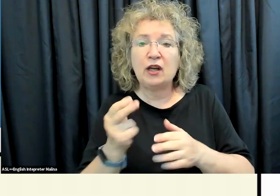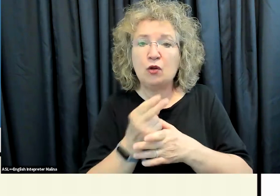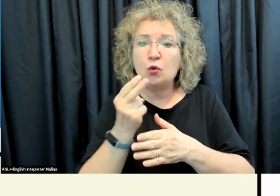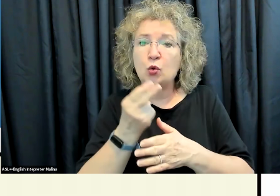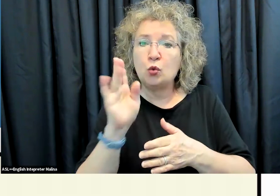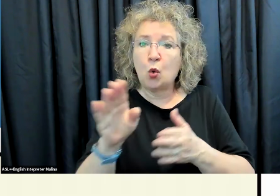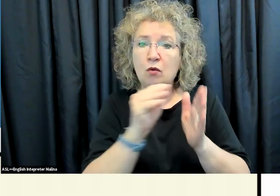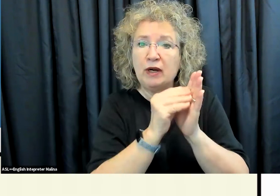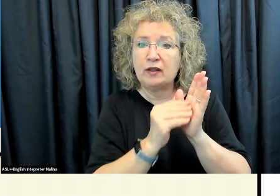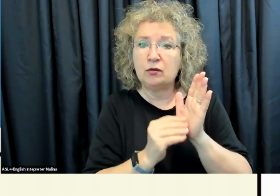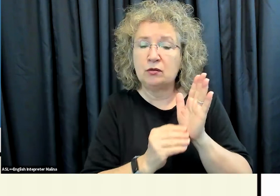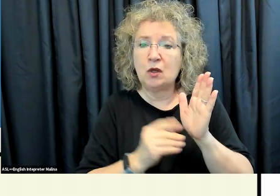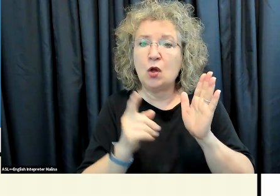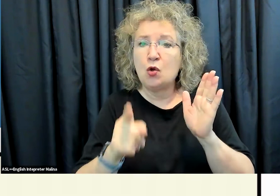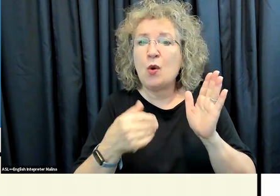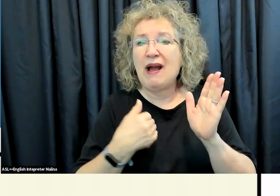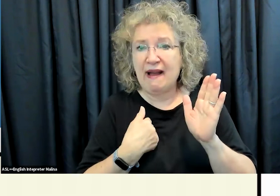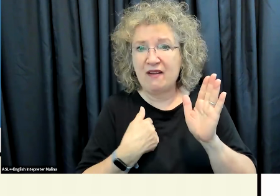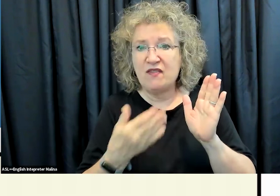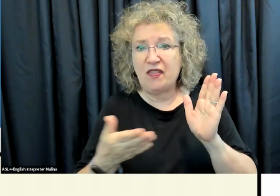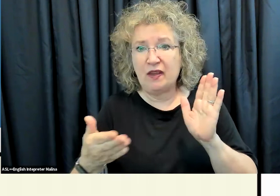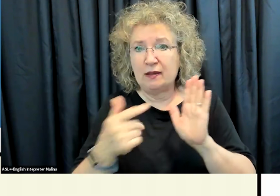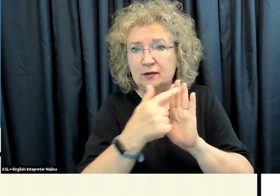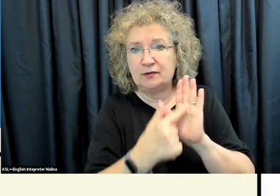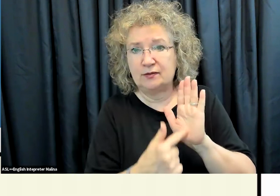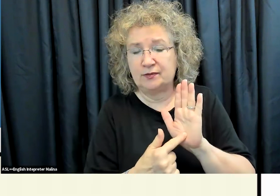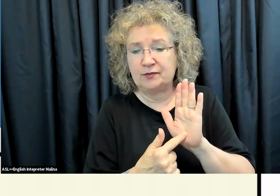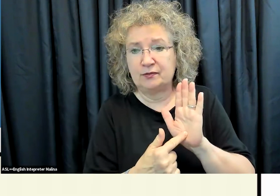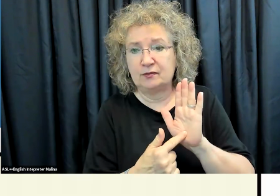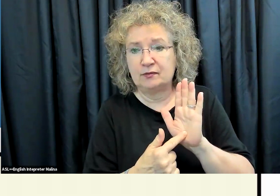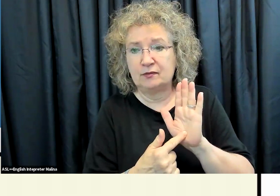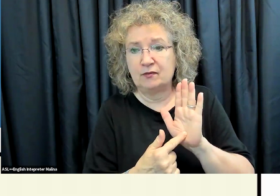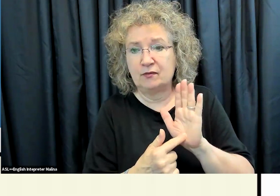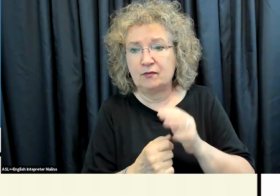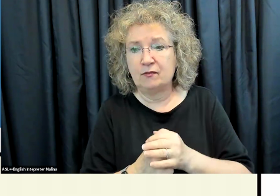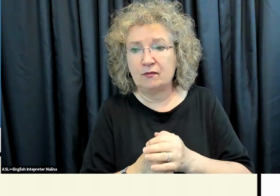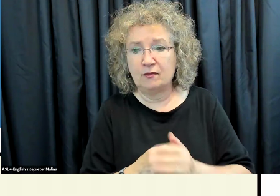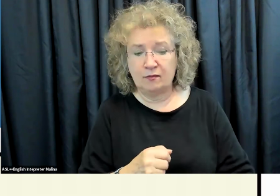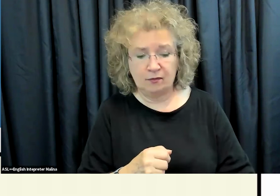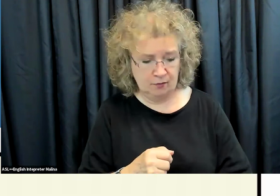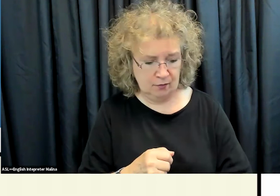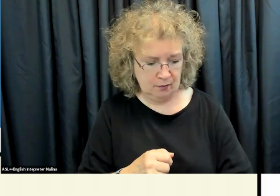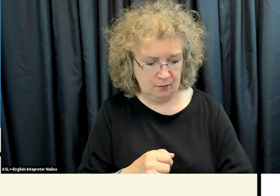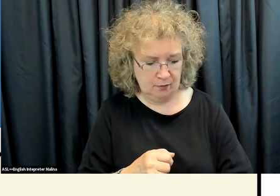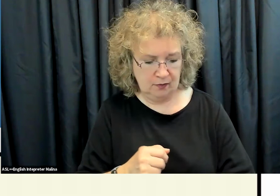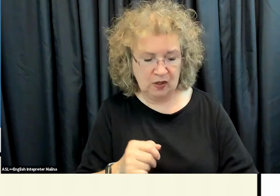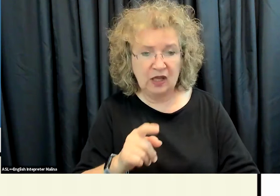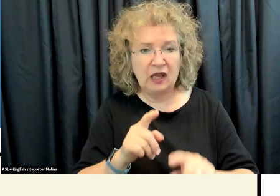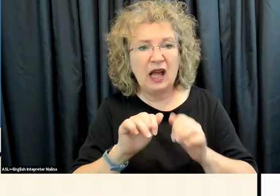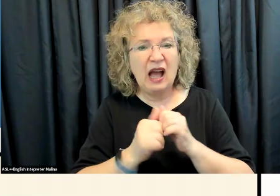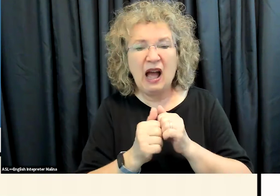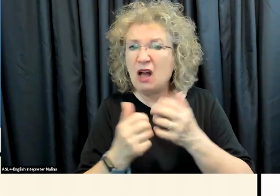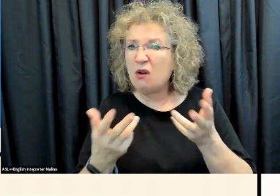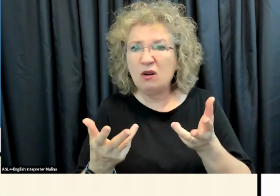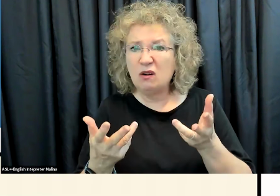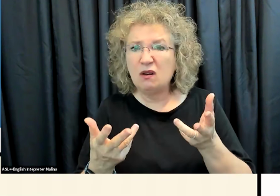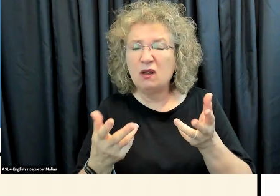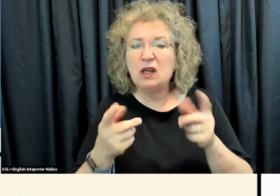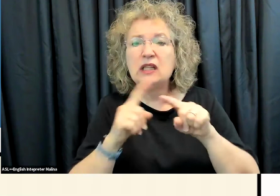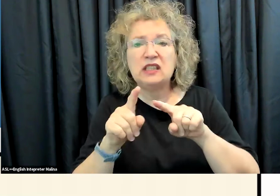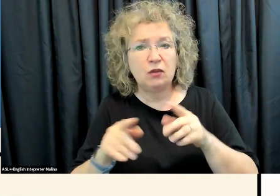possessions. There's a number of ways to put together a home inventory. You can go to